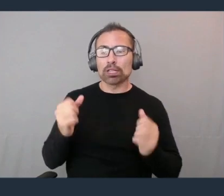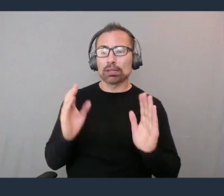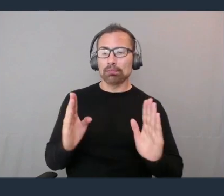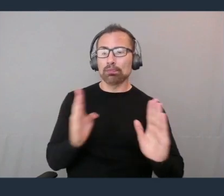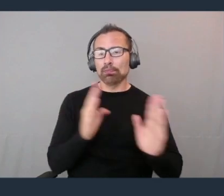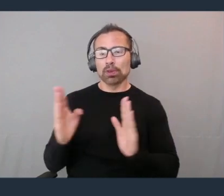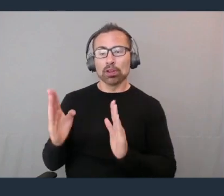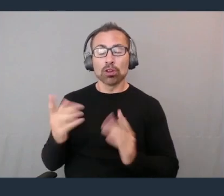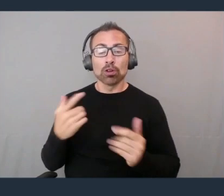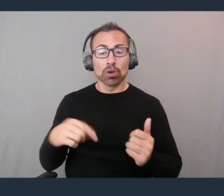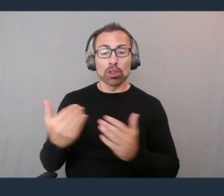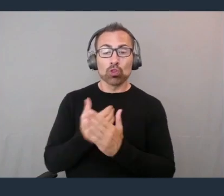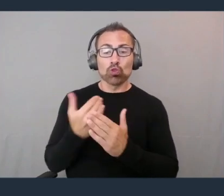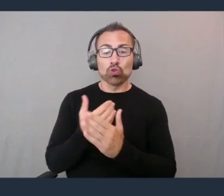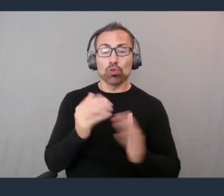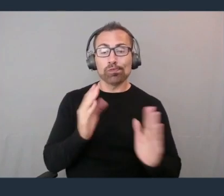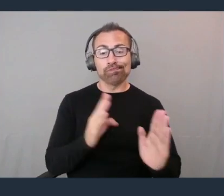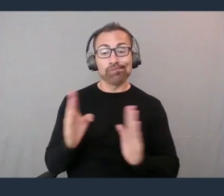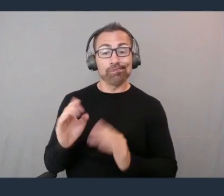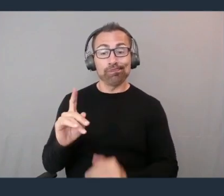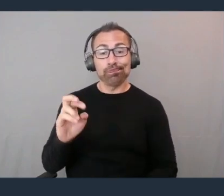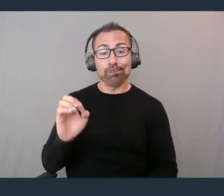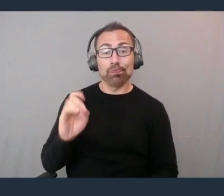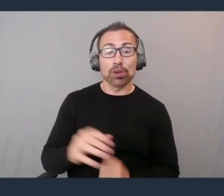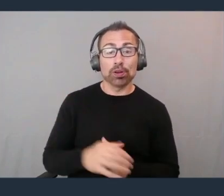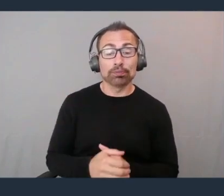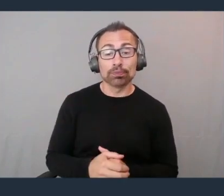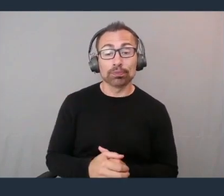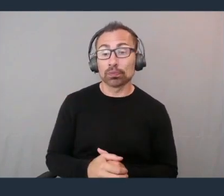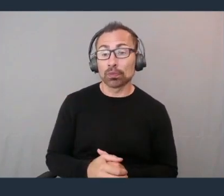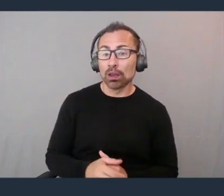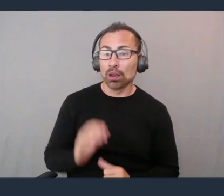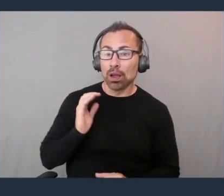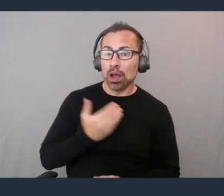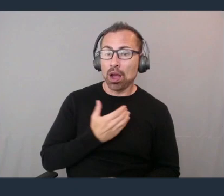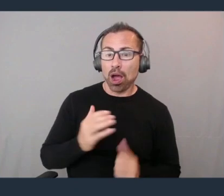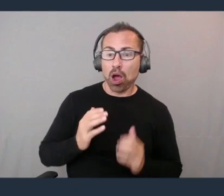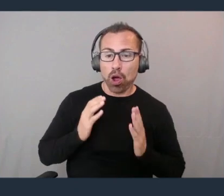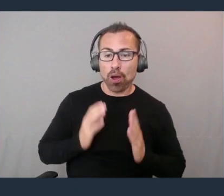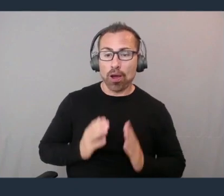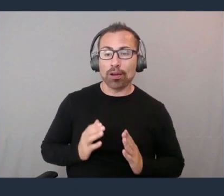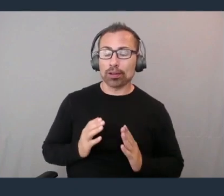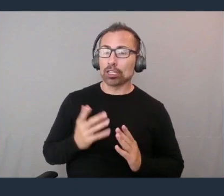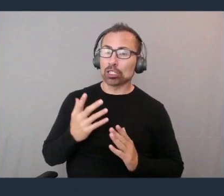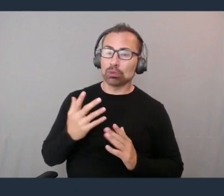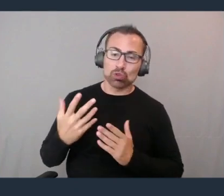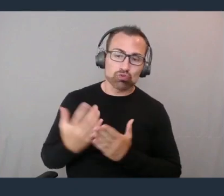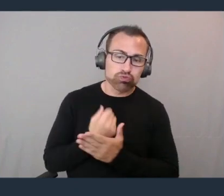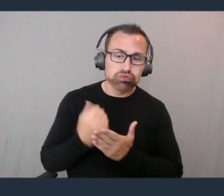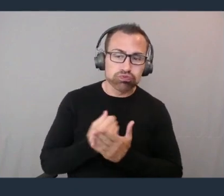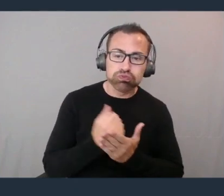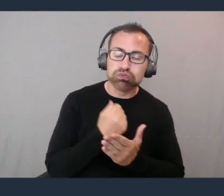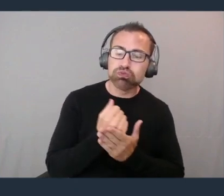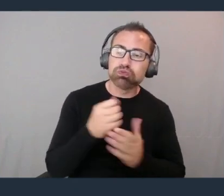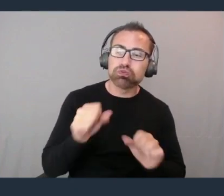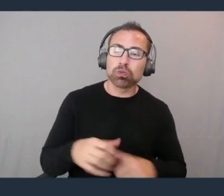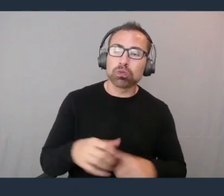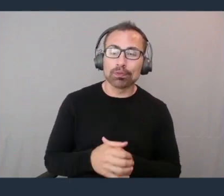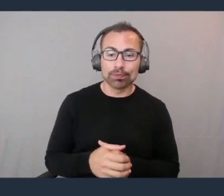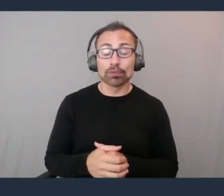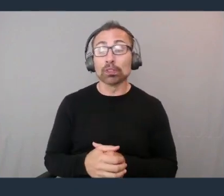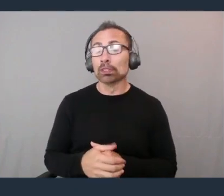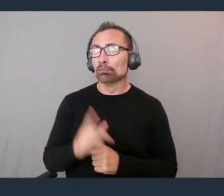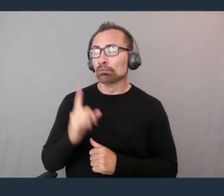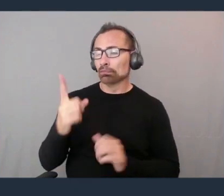period. We love how our customers put these capabilities to maximum use. Our customer Capital